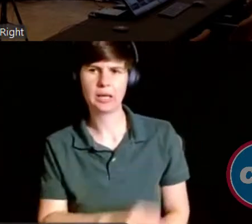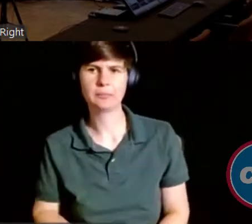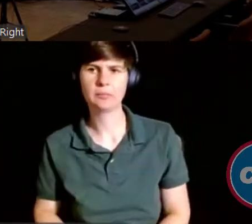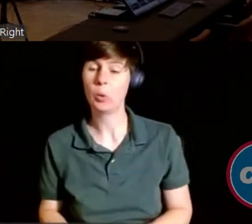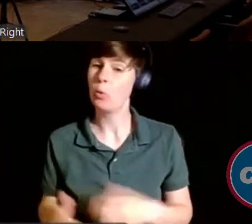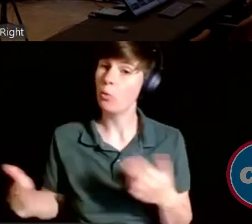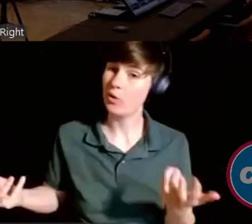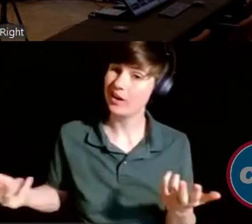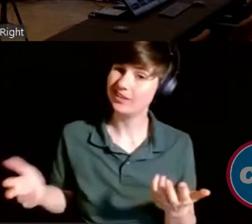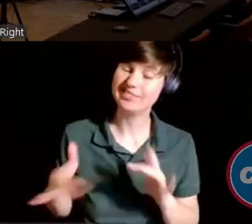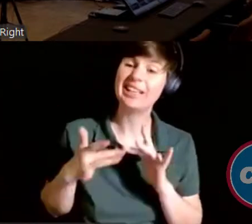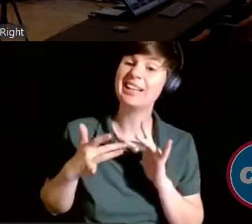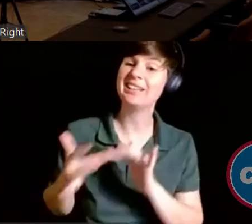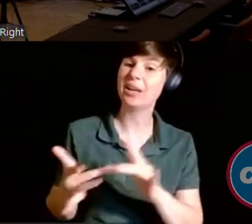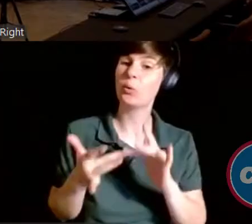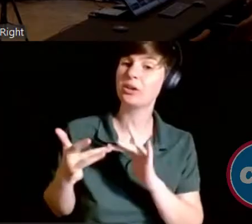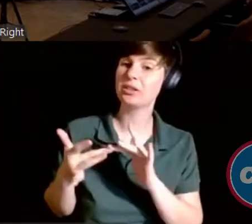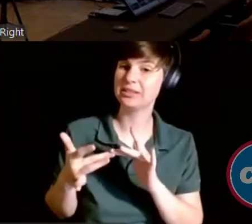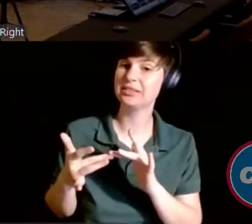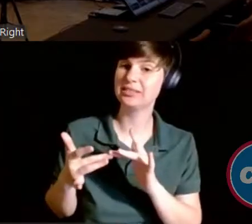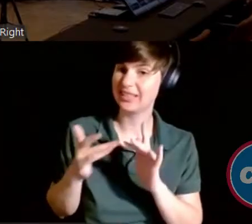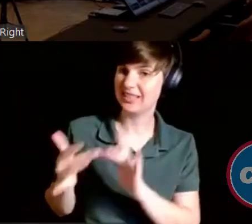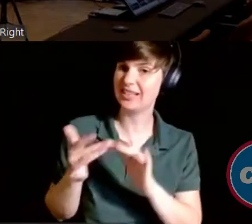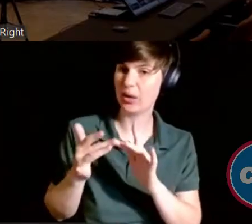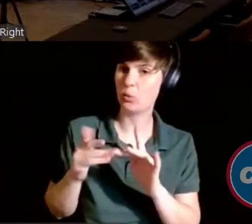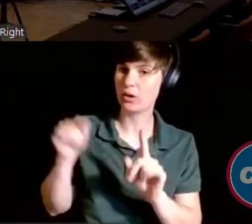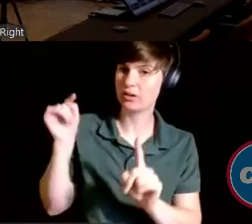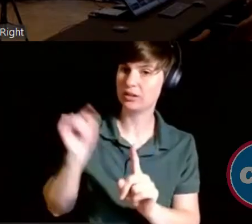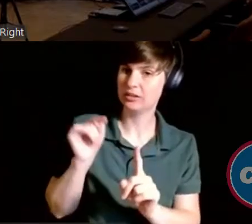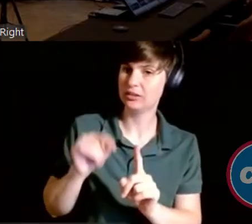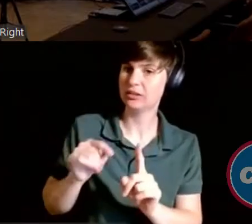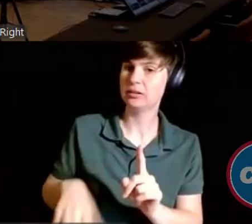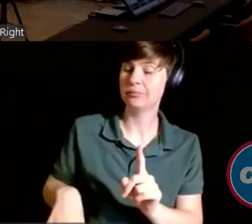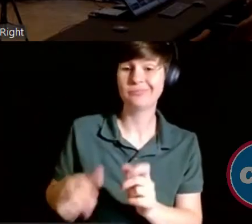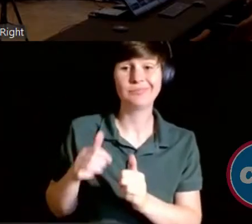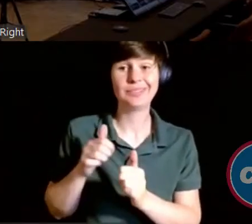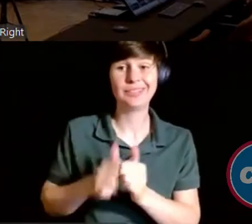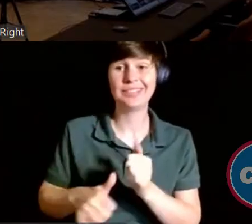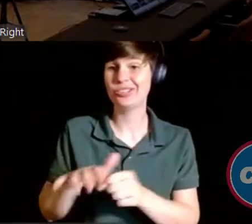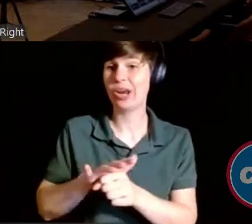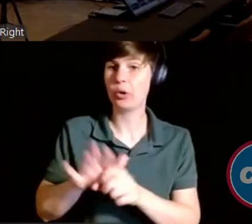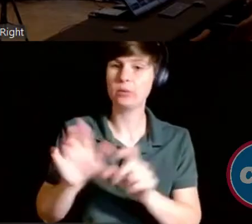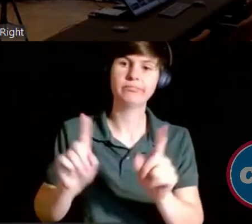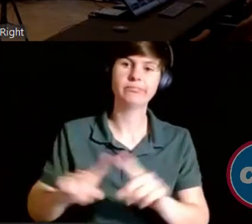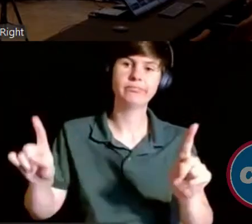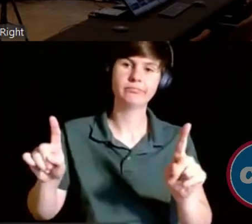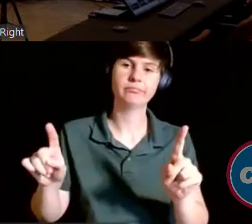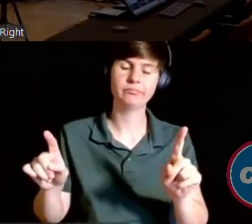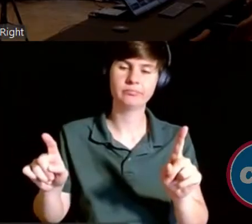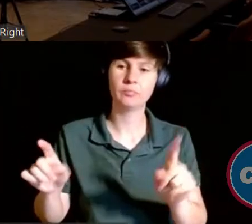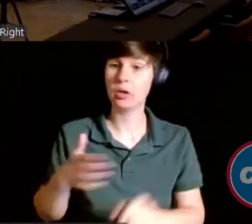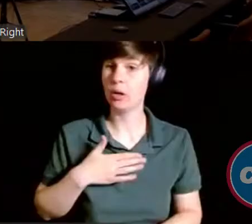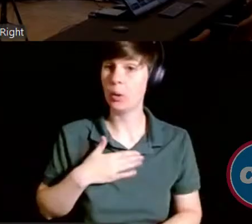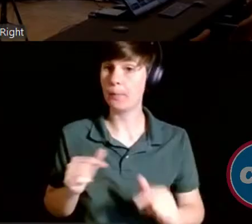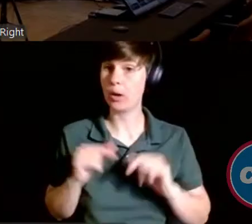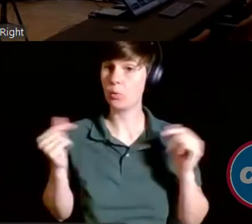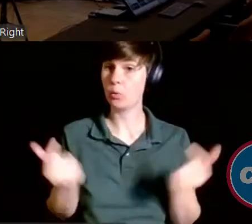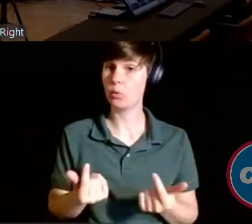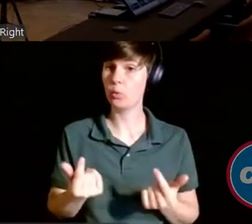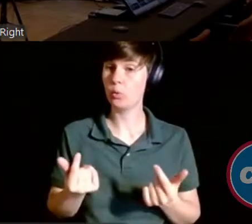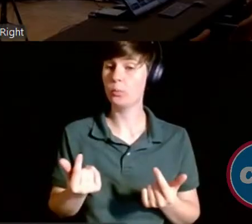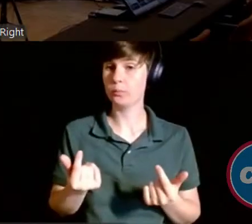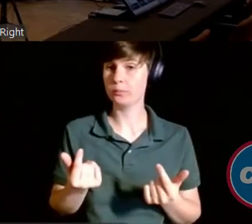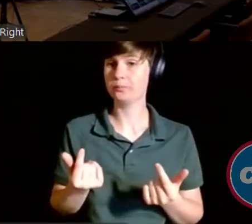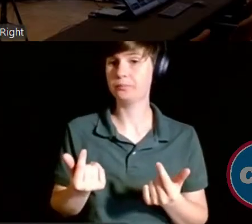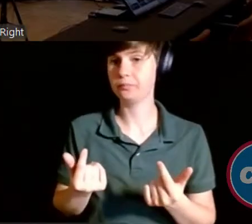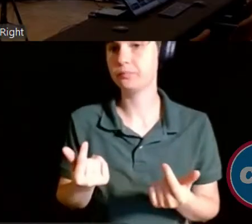It's a network. It's a great network question. Each location is different, but we do, my group, the Complete Streets group at CDOT,